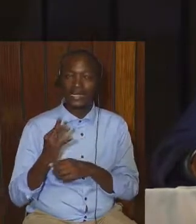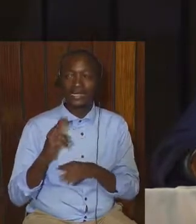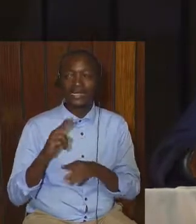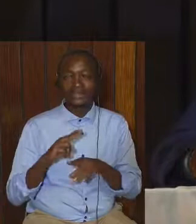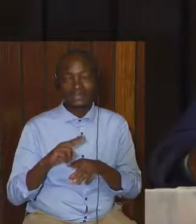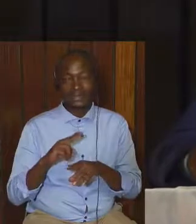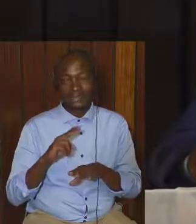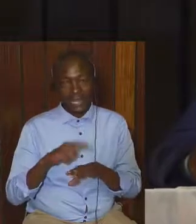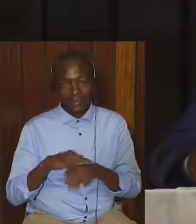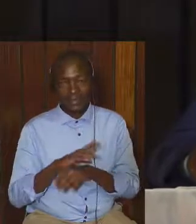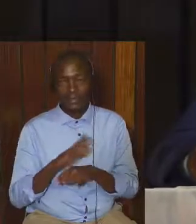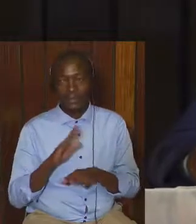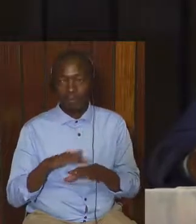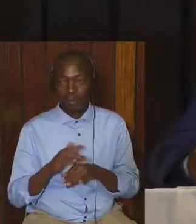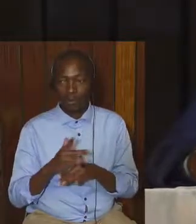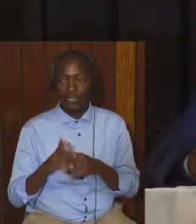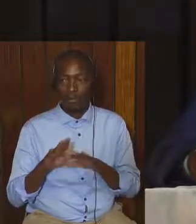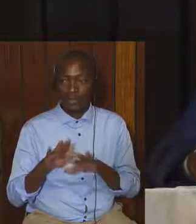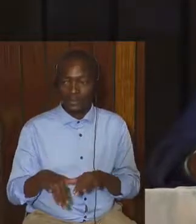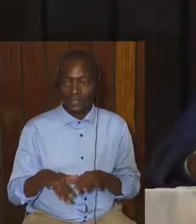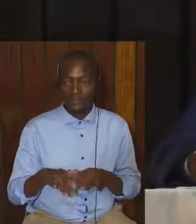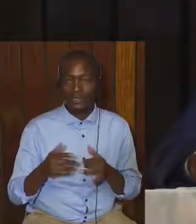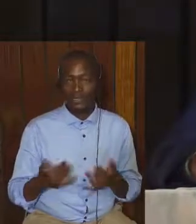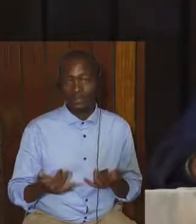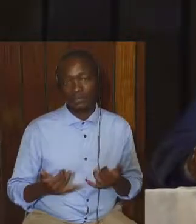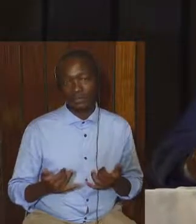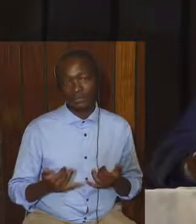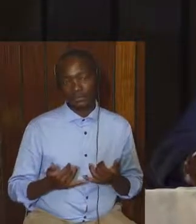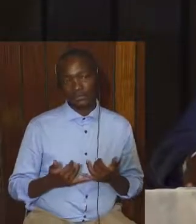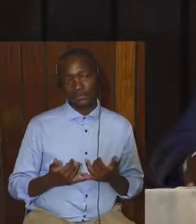what it's going to cost, what is left now.